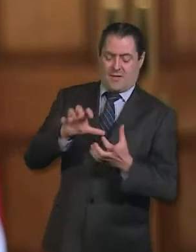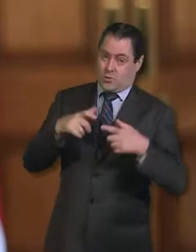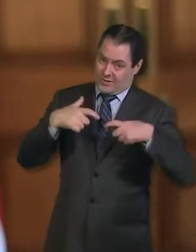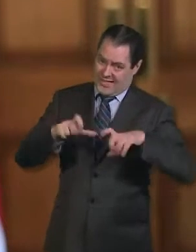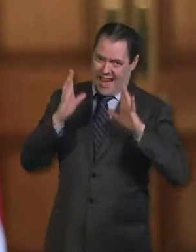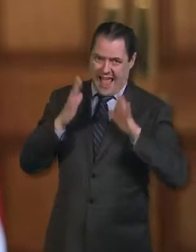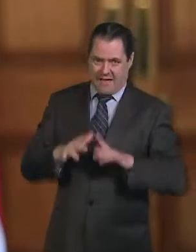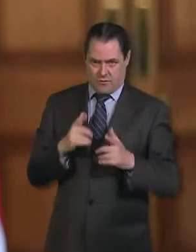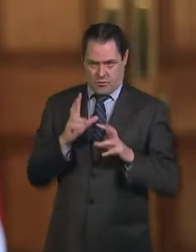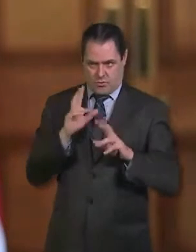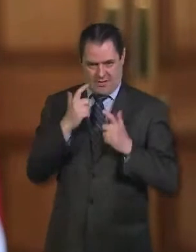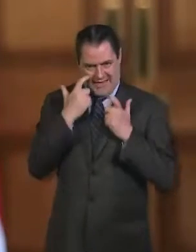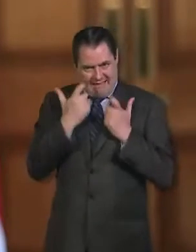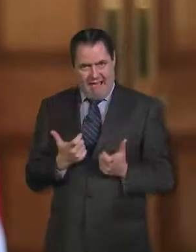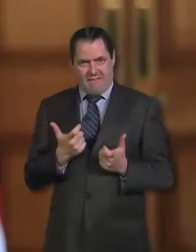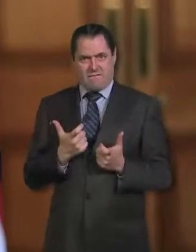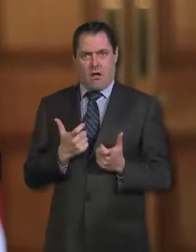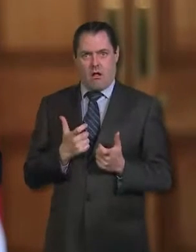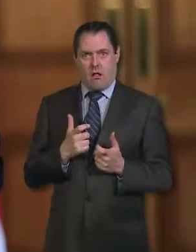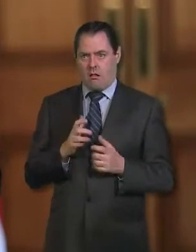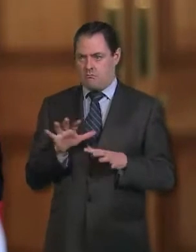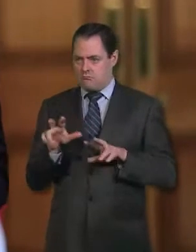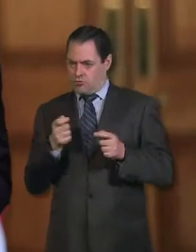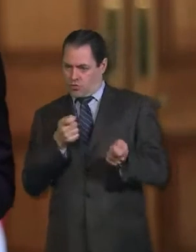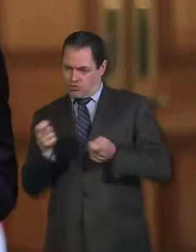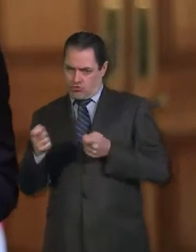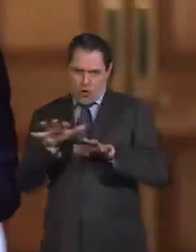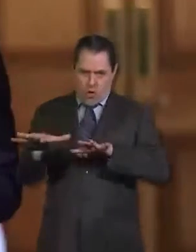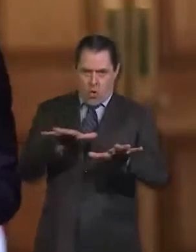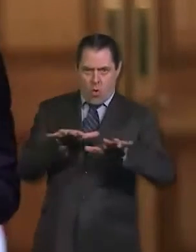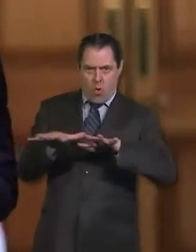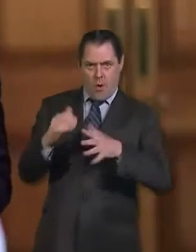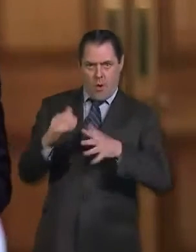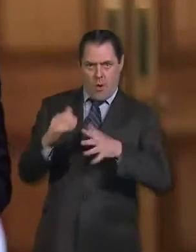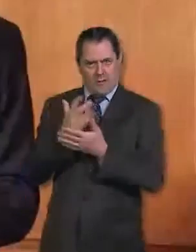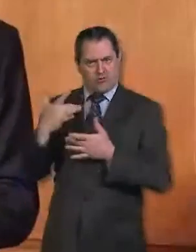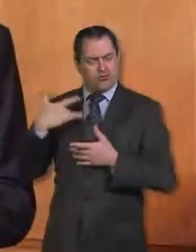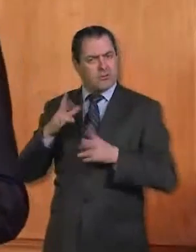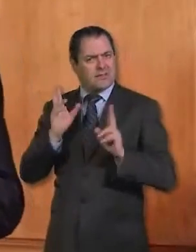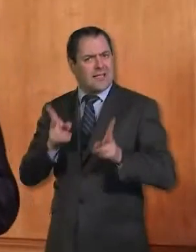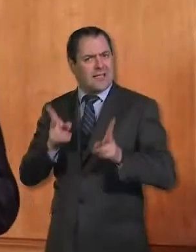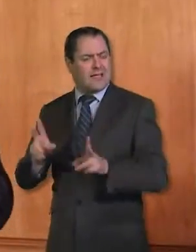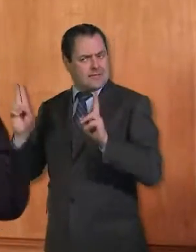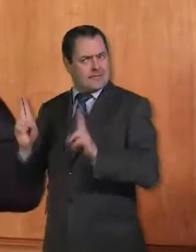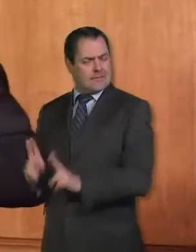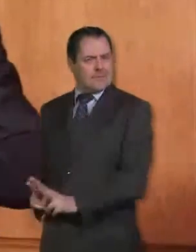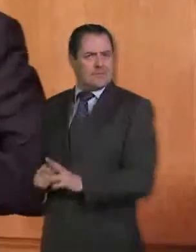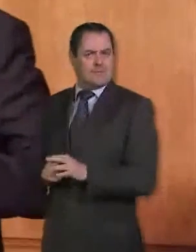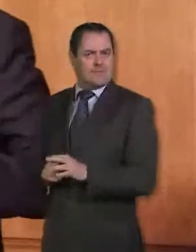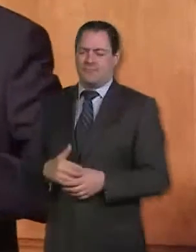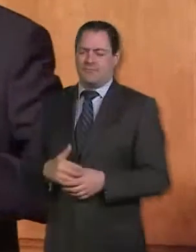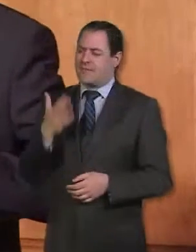save lives. I'll now turn to Professor Newton to take us through the slides. Thank you very much, Secretary of State.